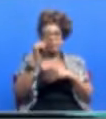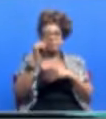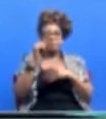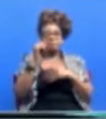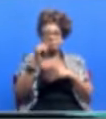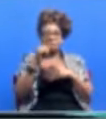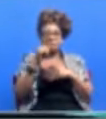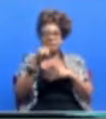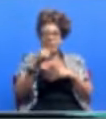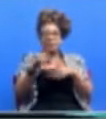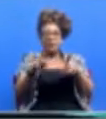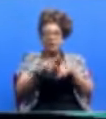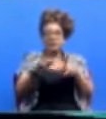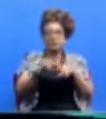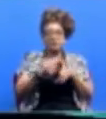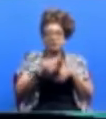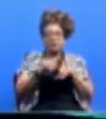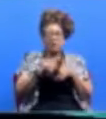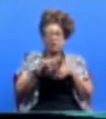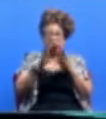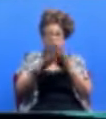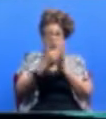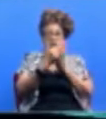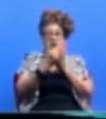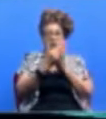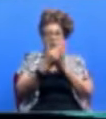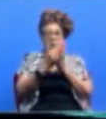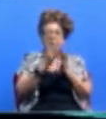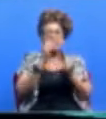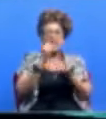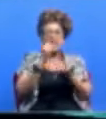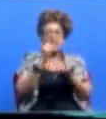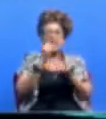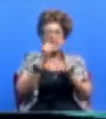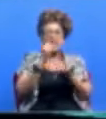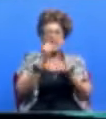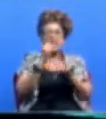As a partaker of Smocha, I endorse this message. Time for another quick commercial break.